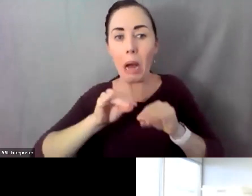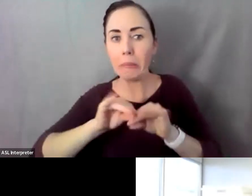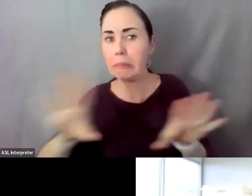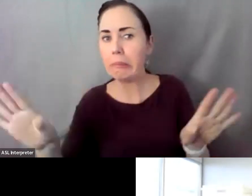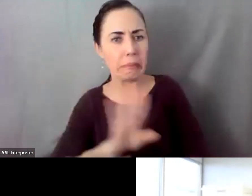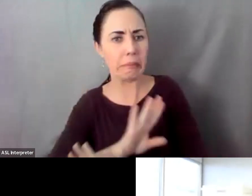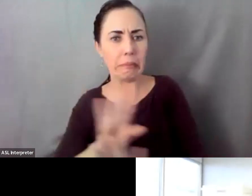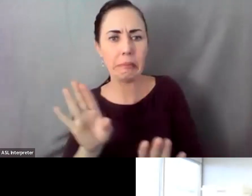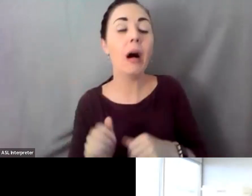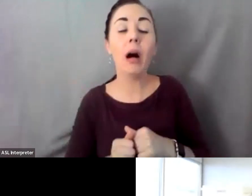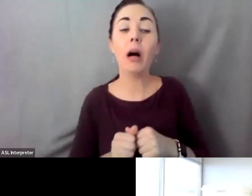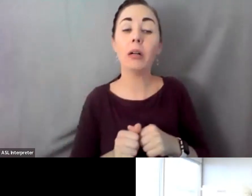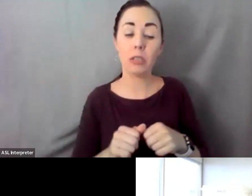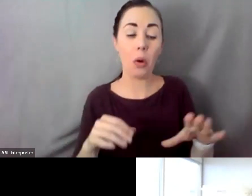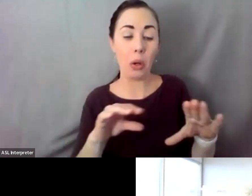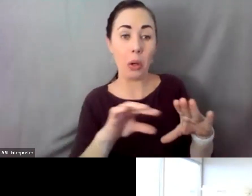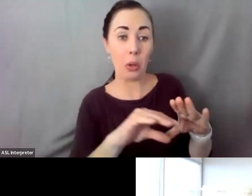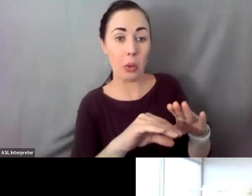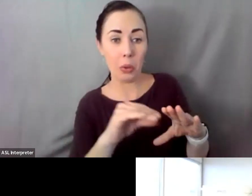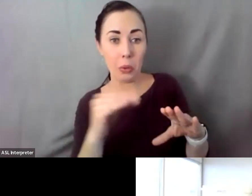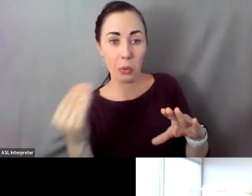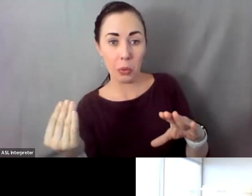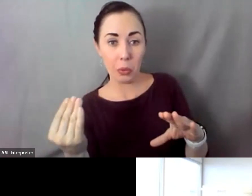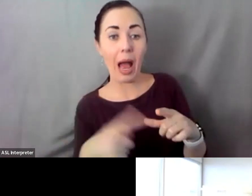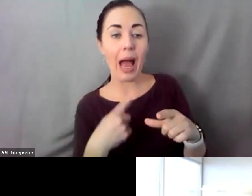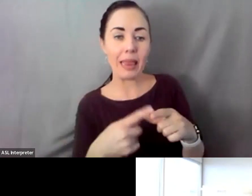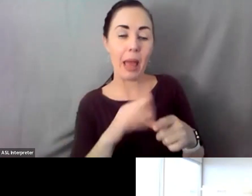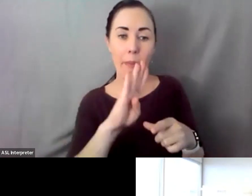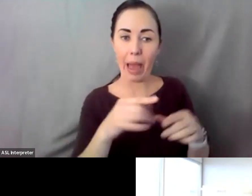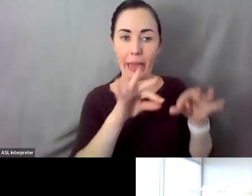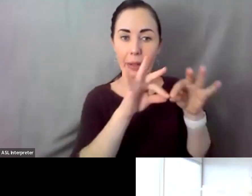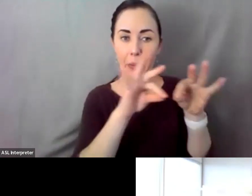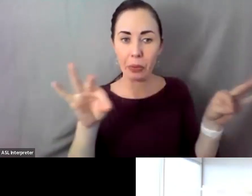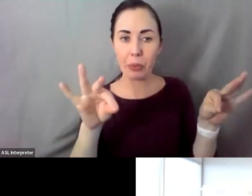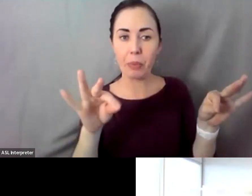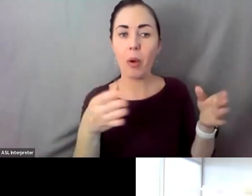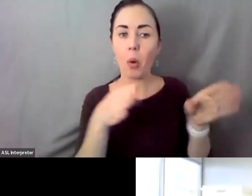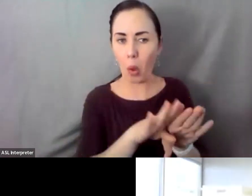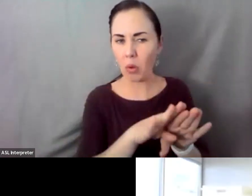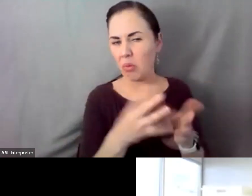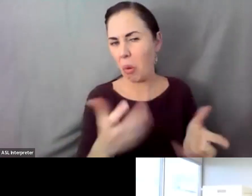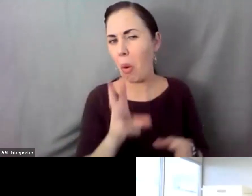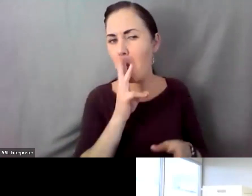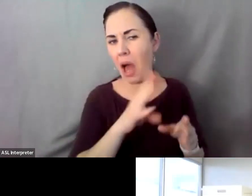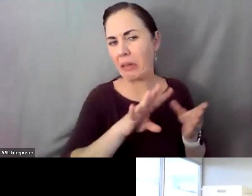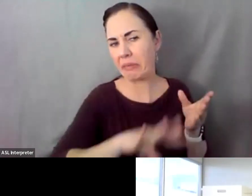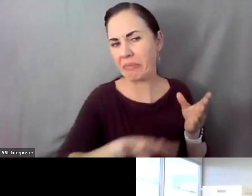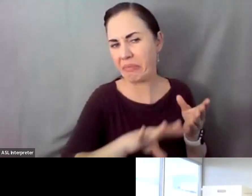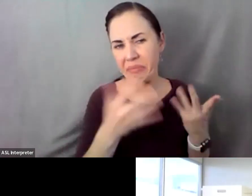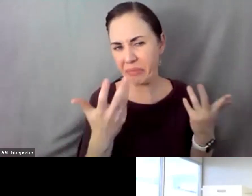done with the baggie, just close it back up so the water doesn't spill everywhere. Yeah. So now you